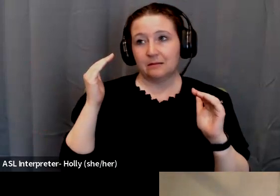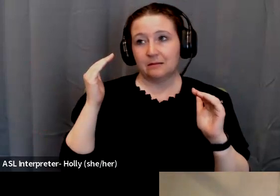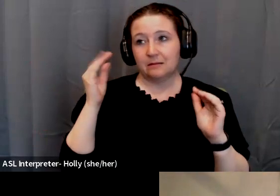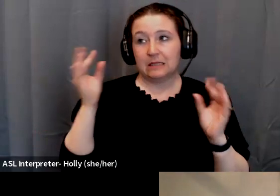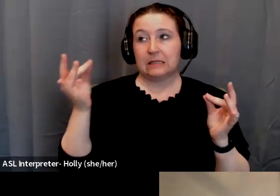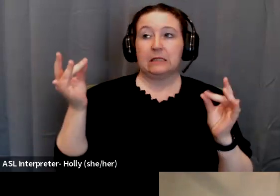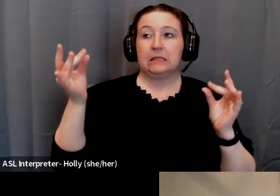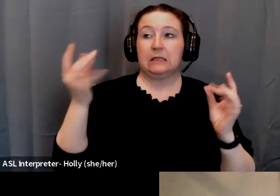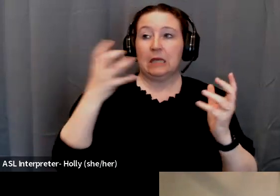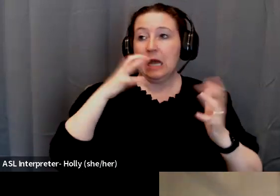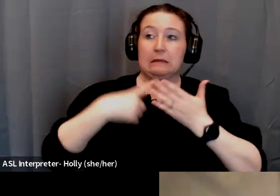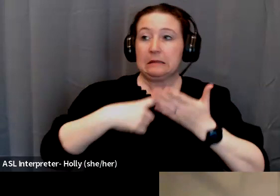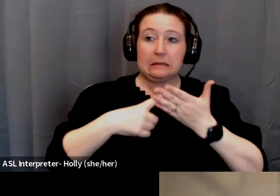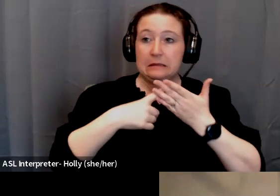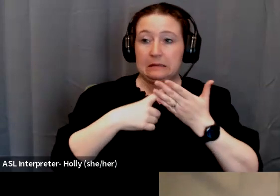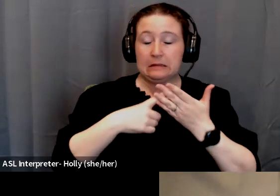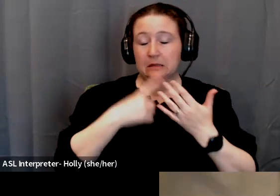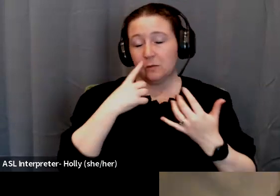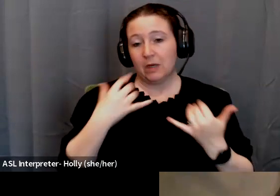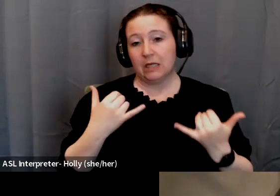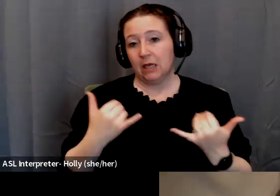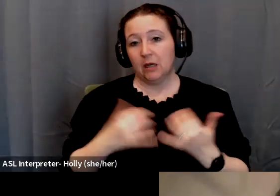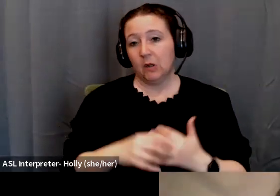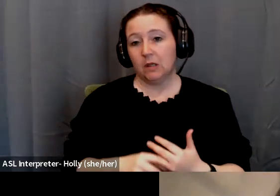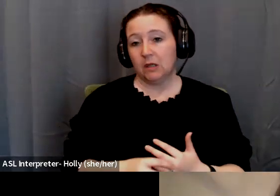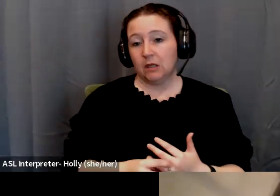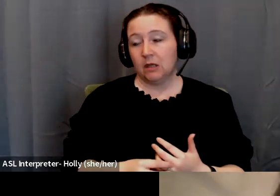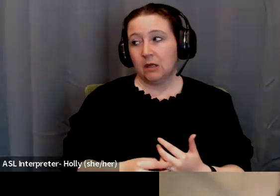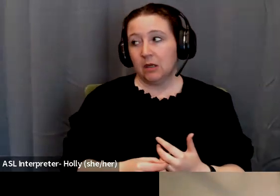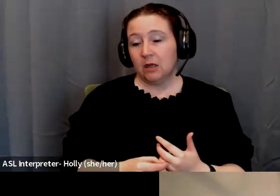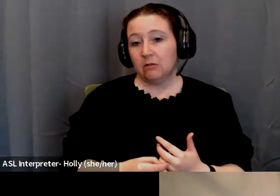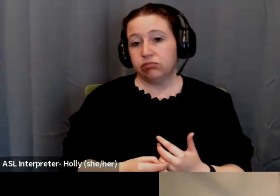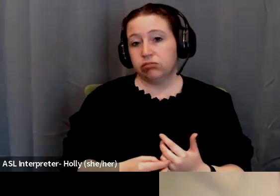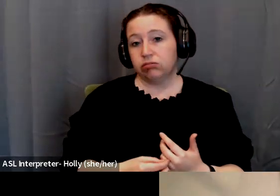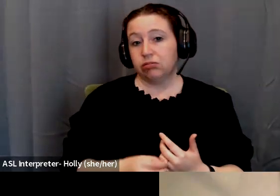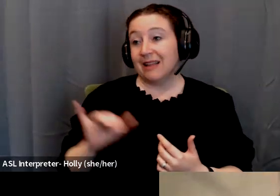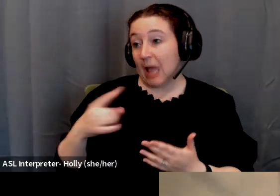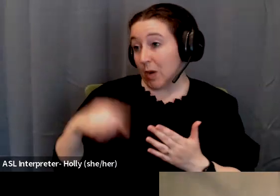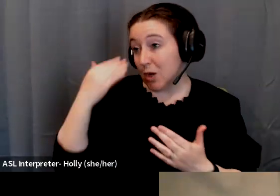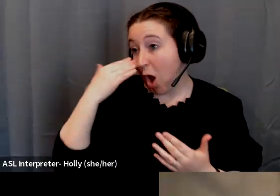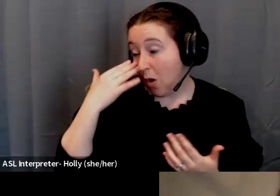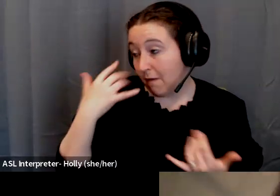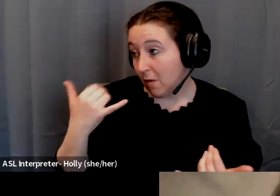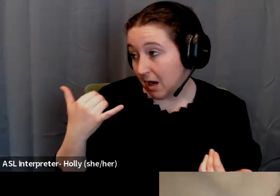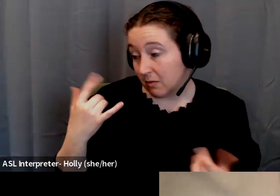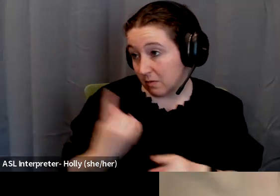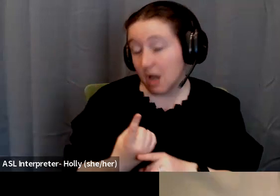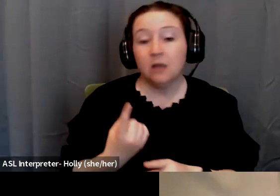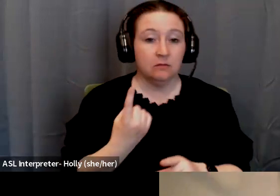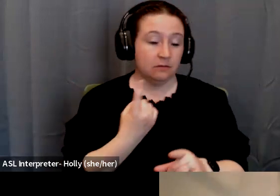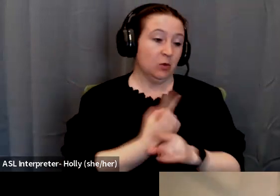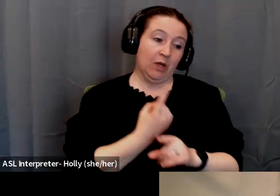controversial going on at the present moment. That we know of, right? Exactly. Right. And in